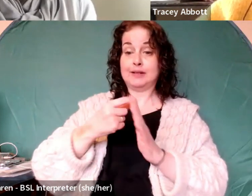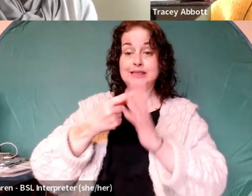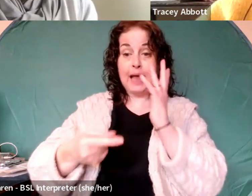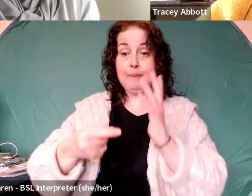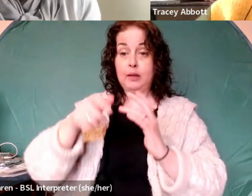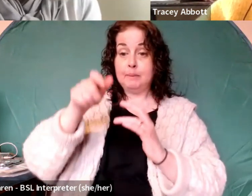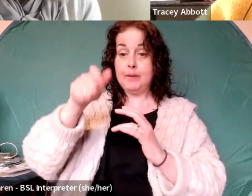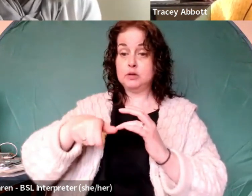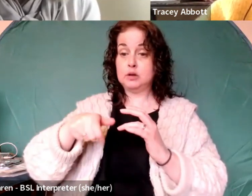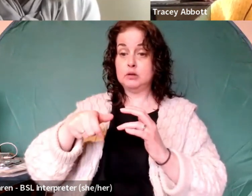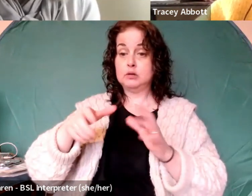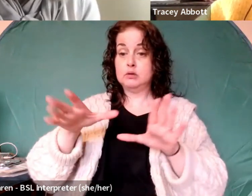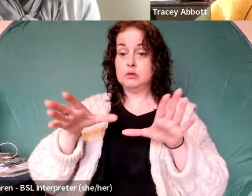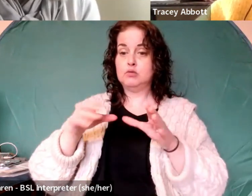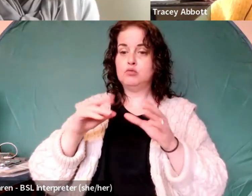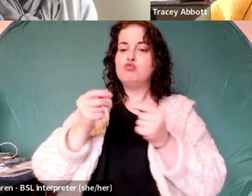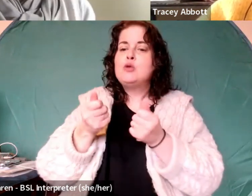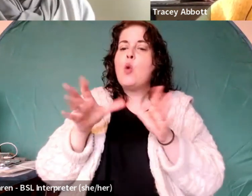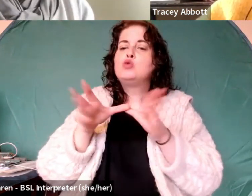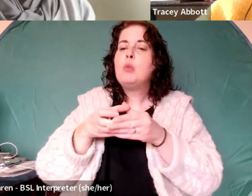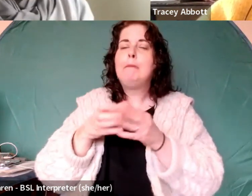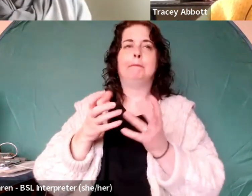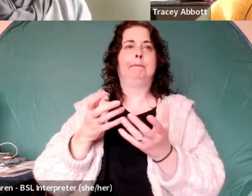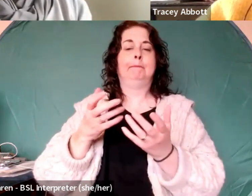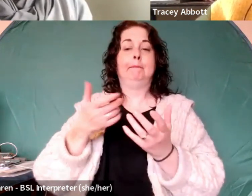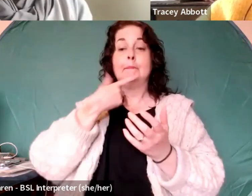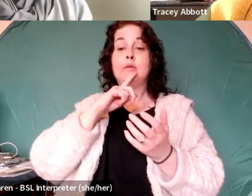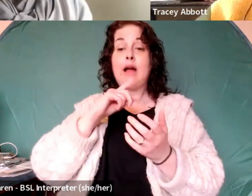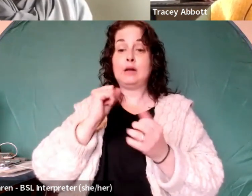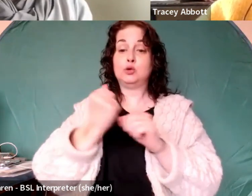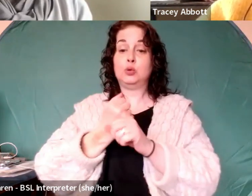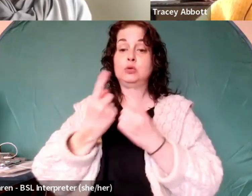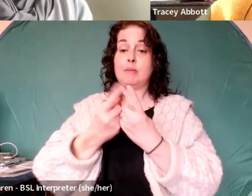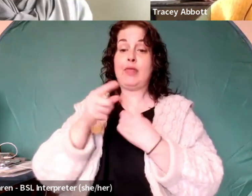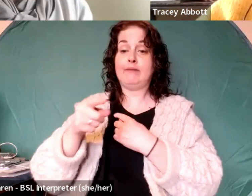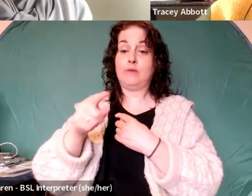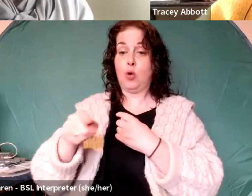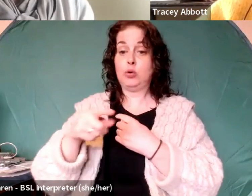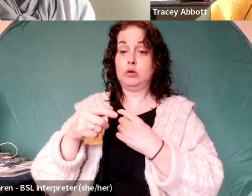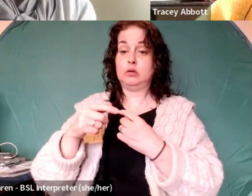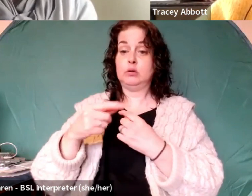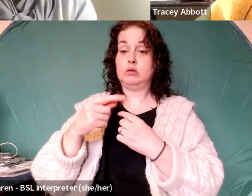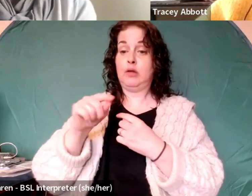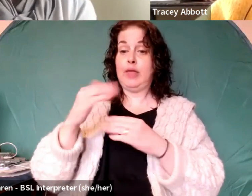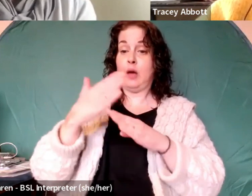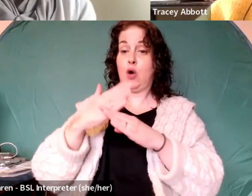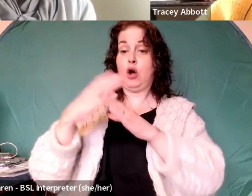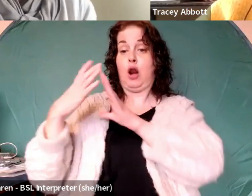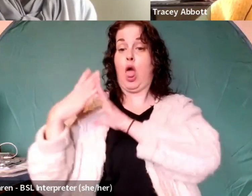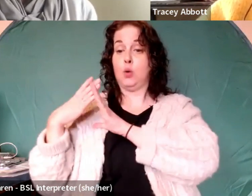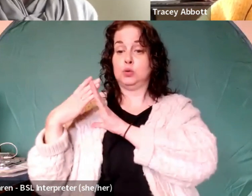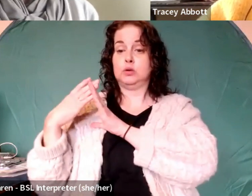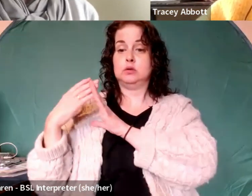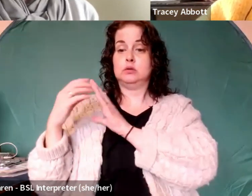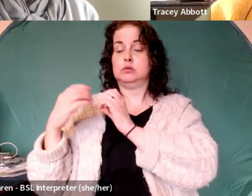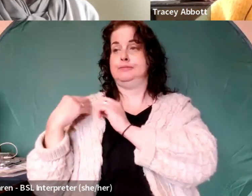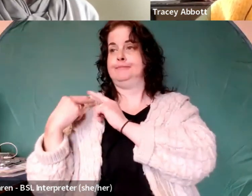employee resource group, for example, who can perhaps do some of that for you, so long as obviously their workload is